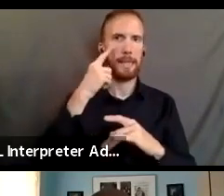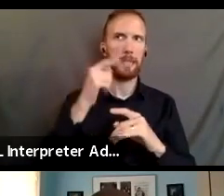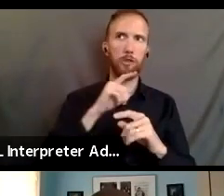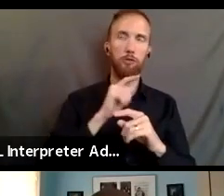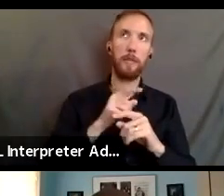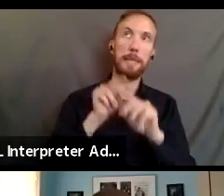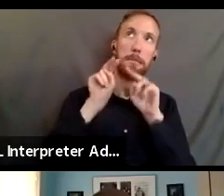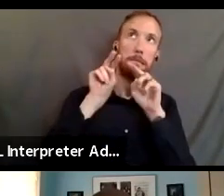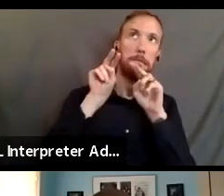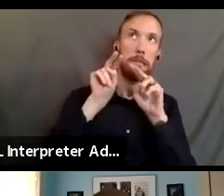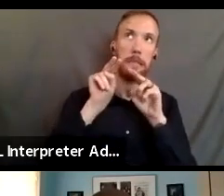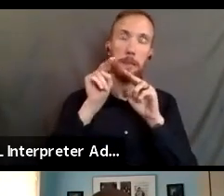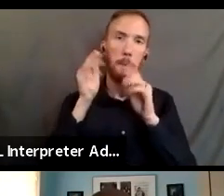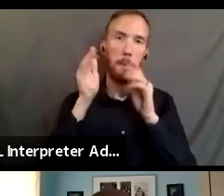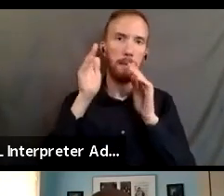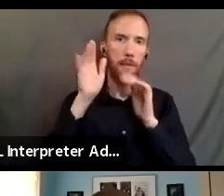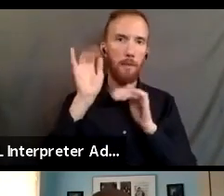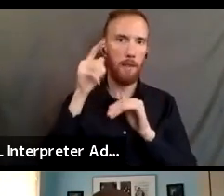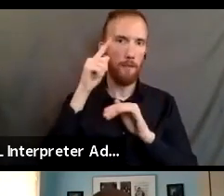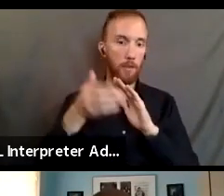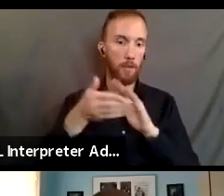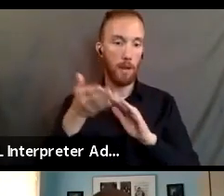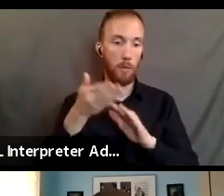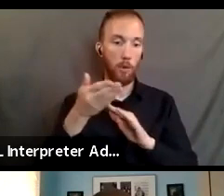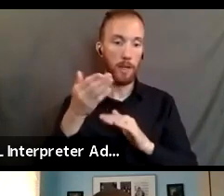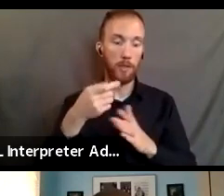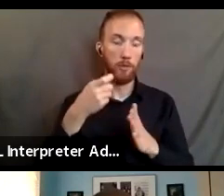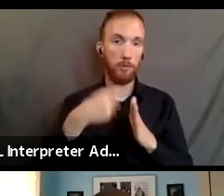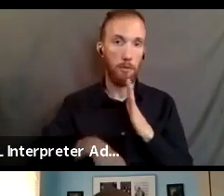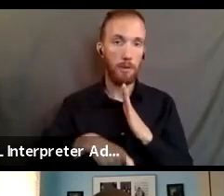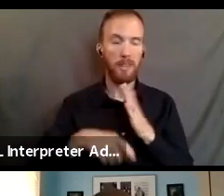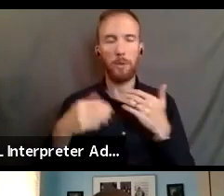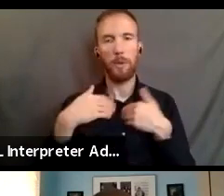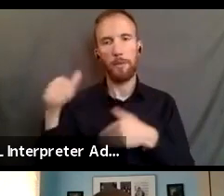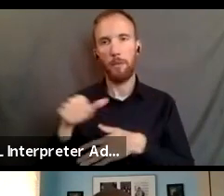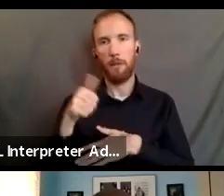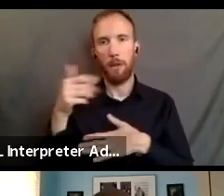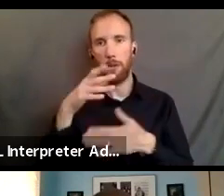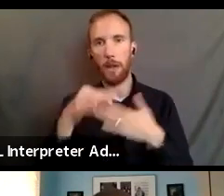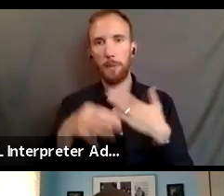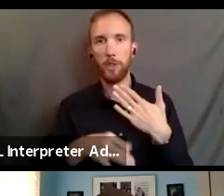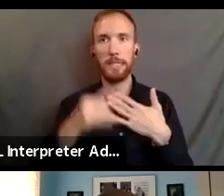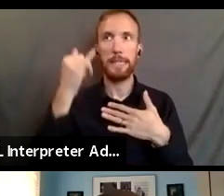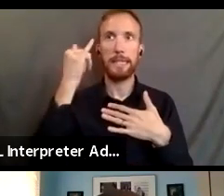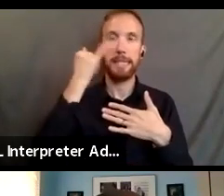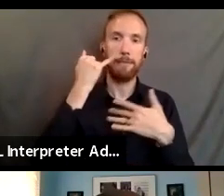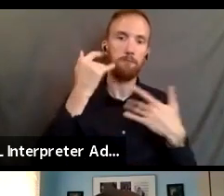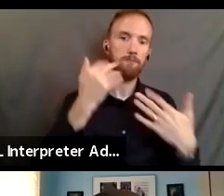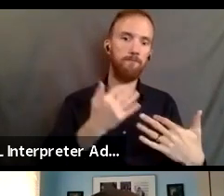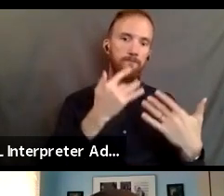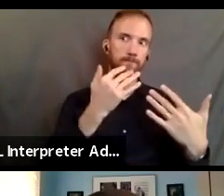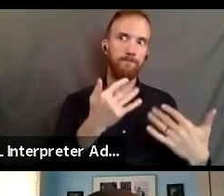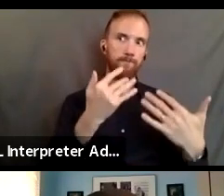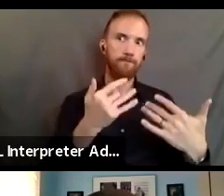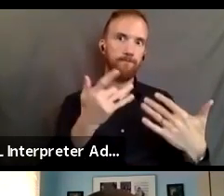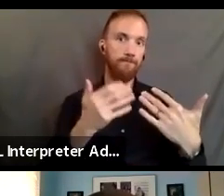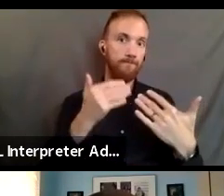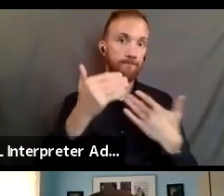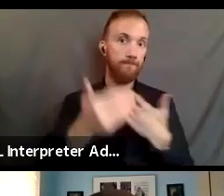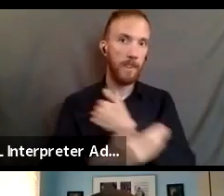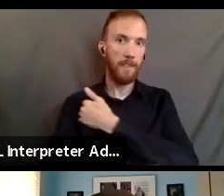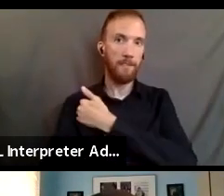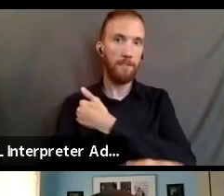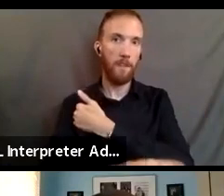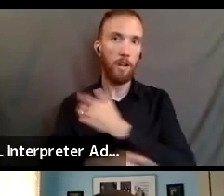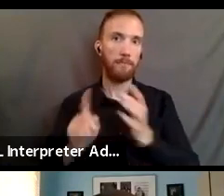overall we do have options available to us um if things should go beyond the fall or things of that sort but you know